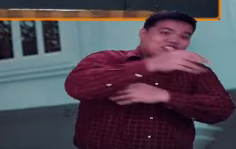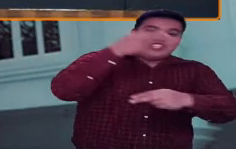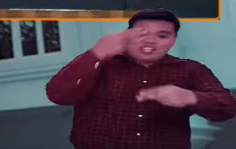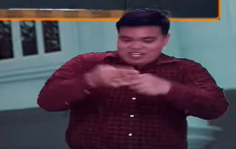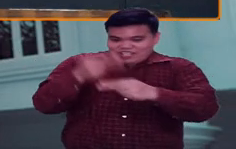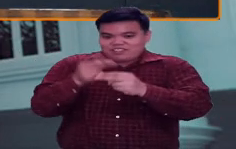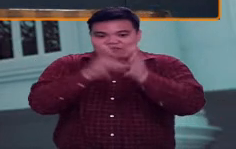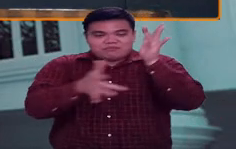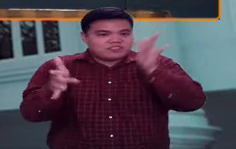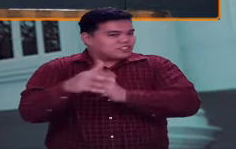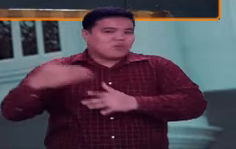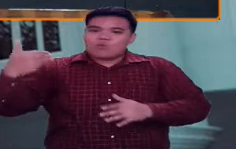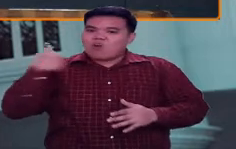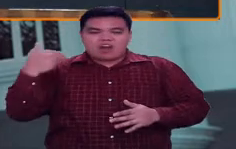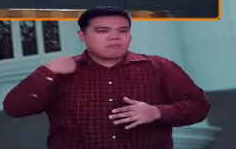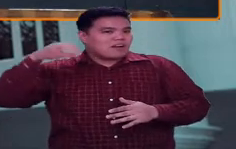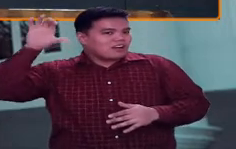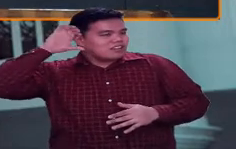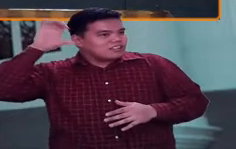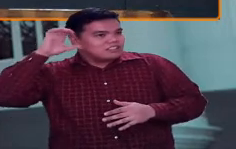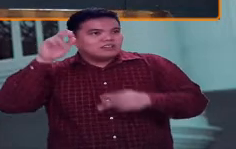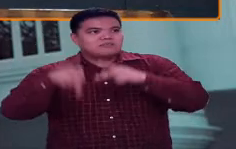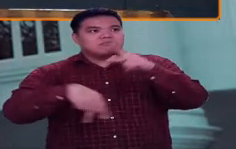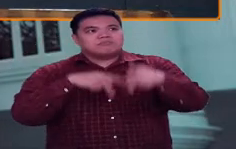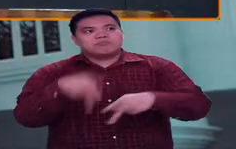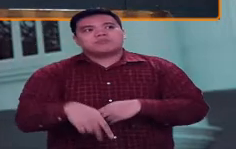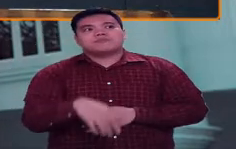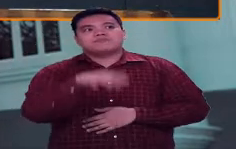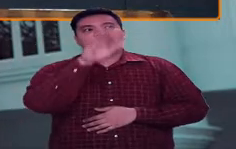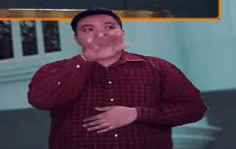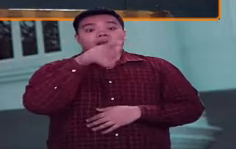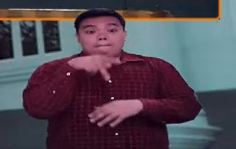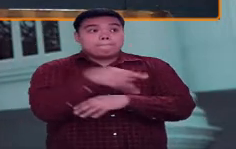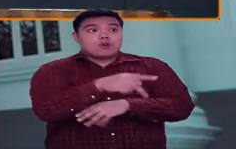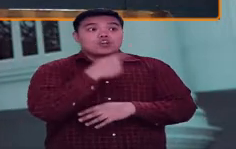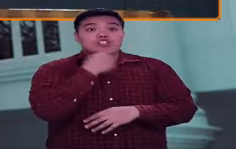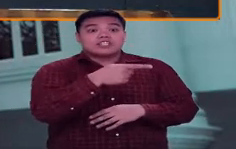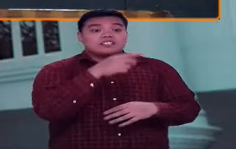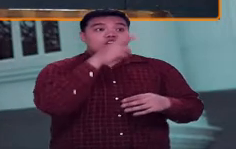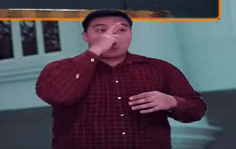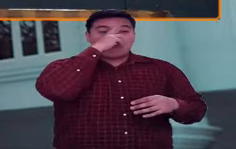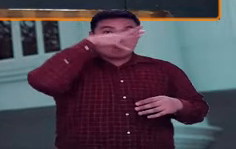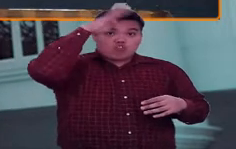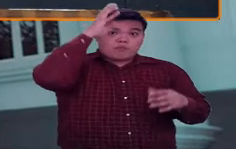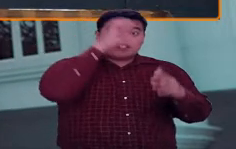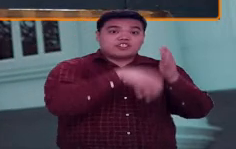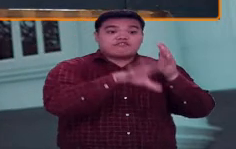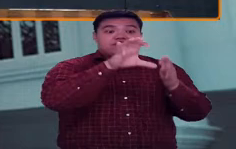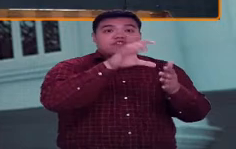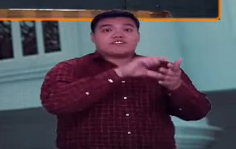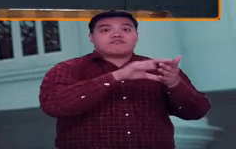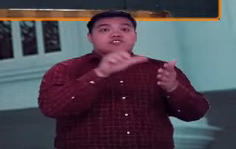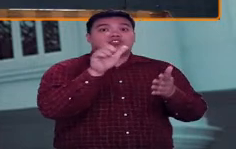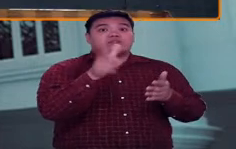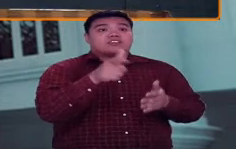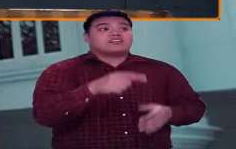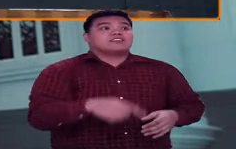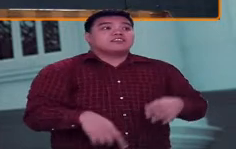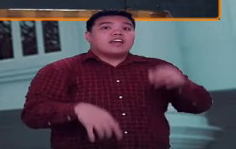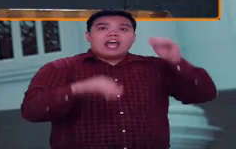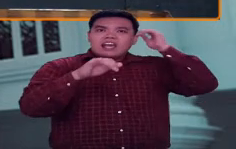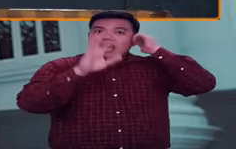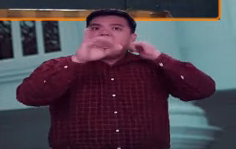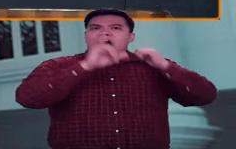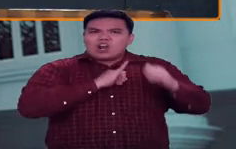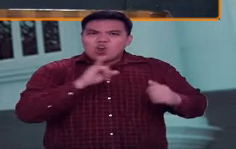of Jesus had never been heard. See what Paul says in Romans chapter 15, verse 20. You know this verse.